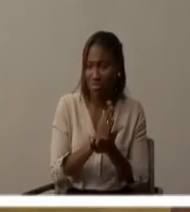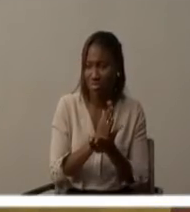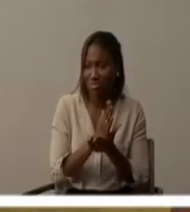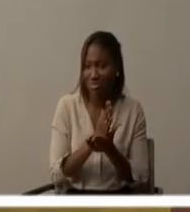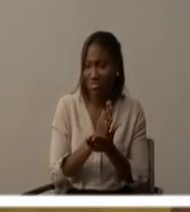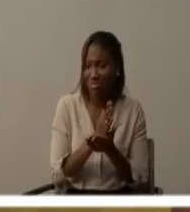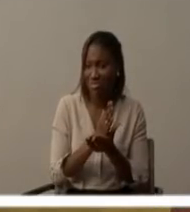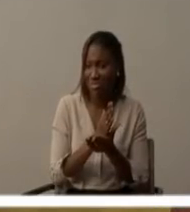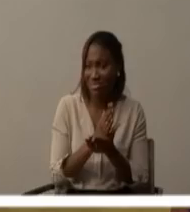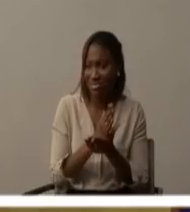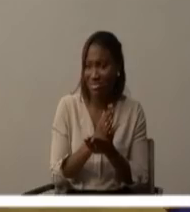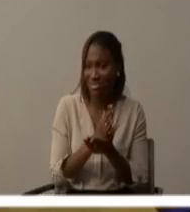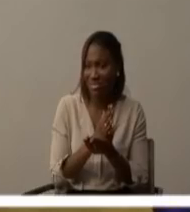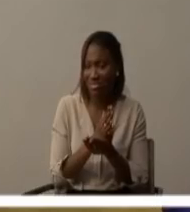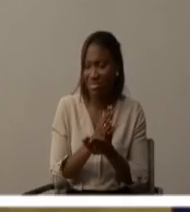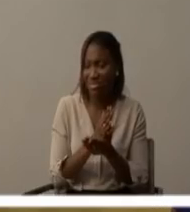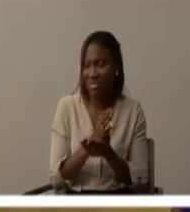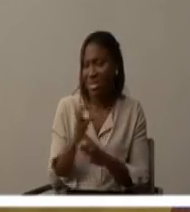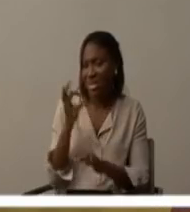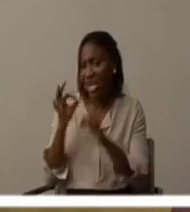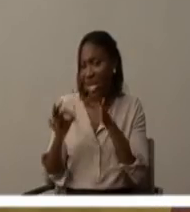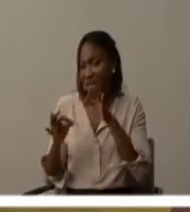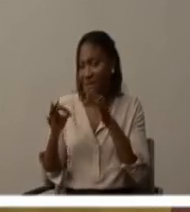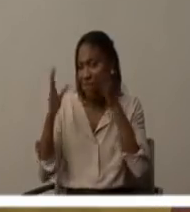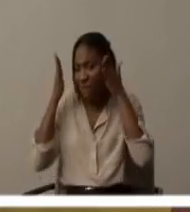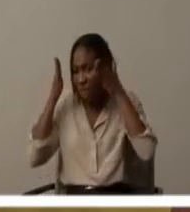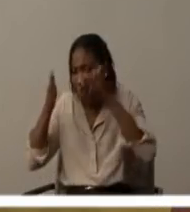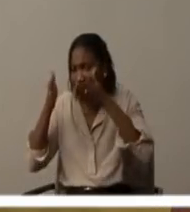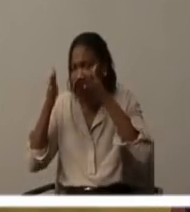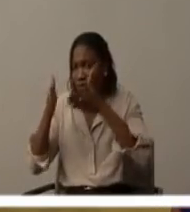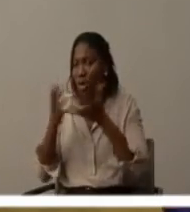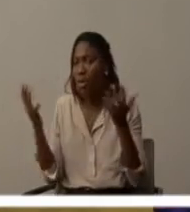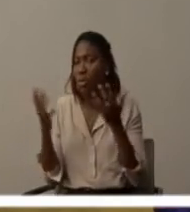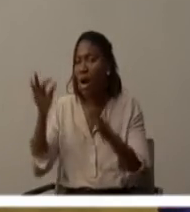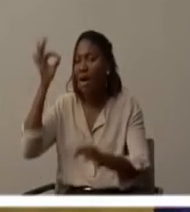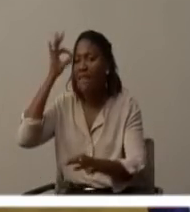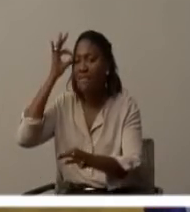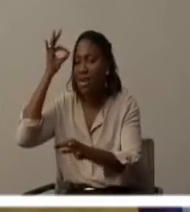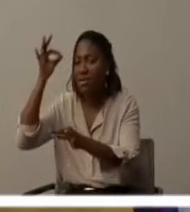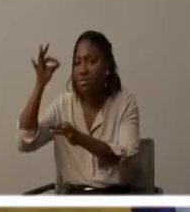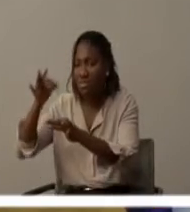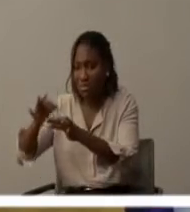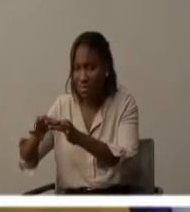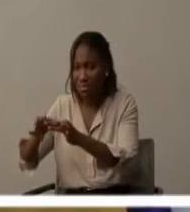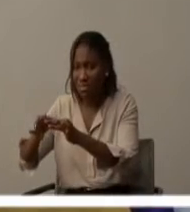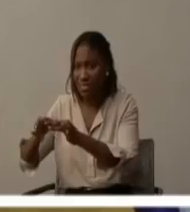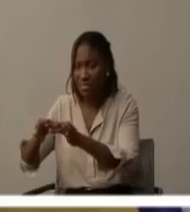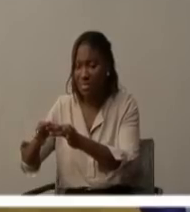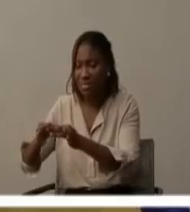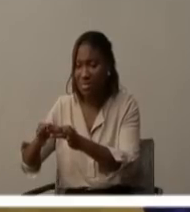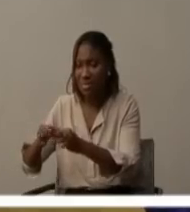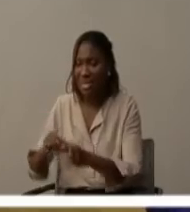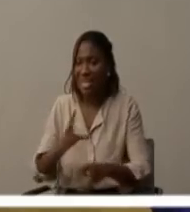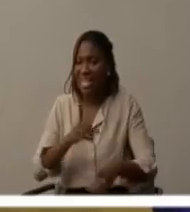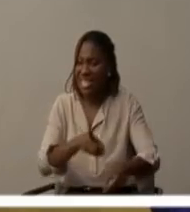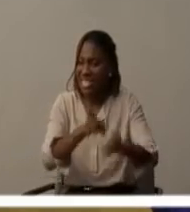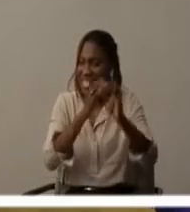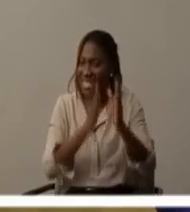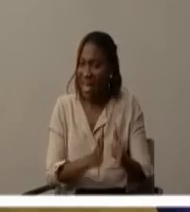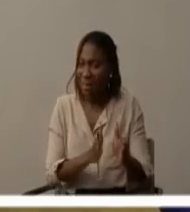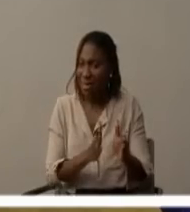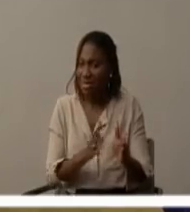So if we look again at the faith perspective on this text, the disciples still don't understand who Jesus